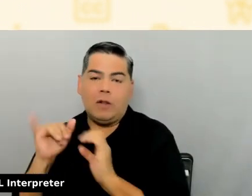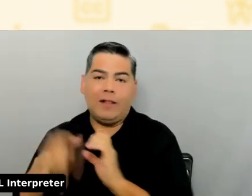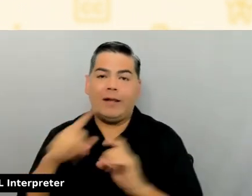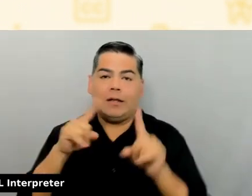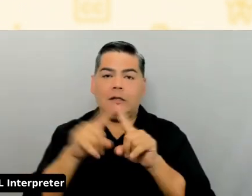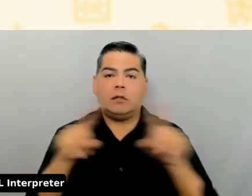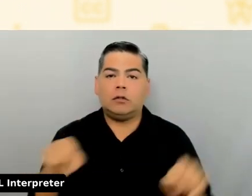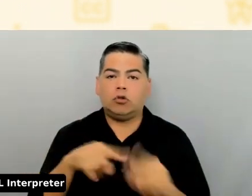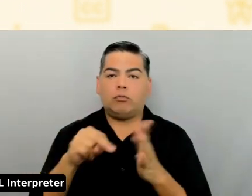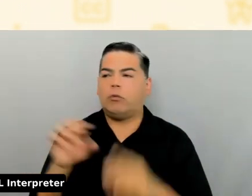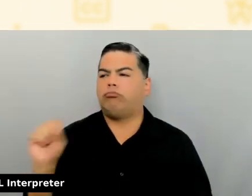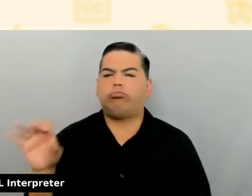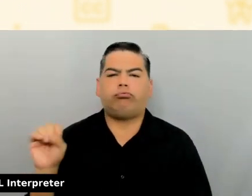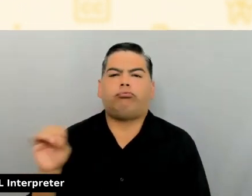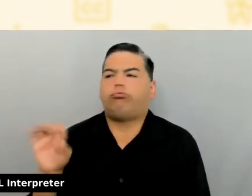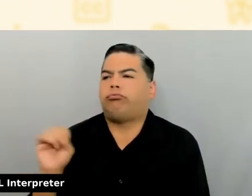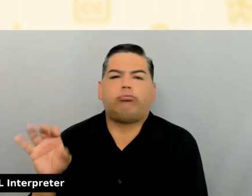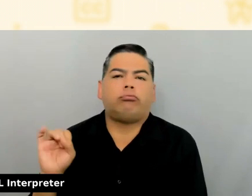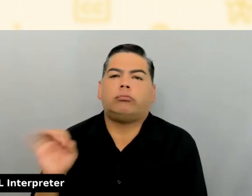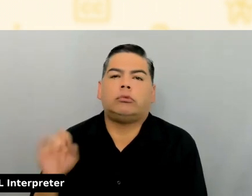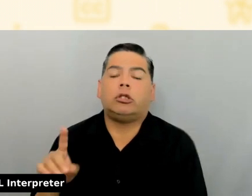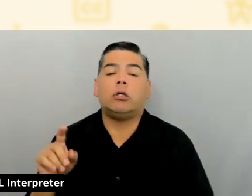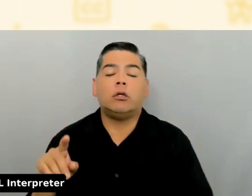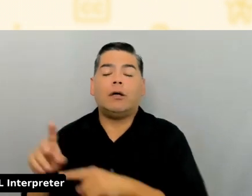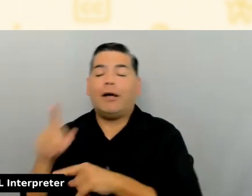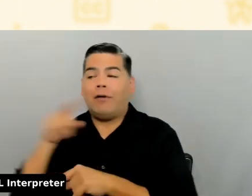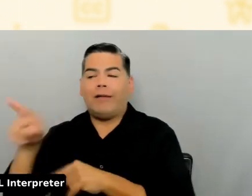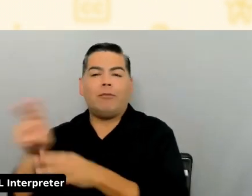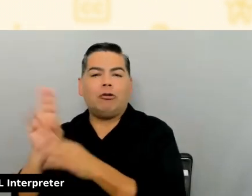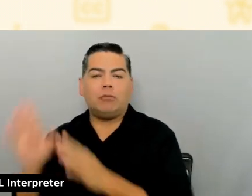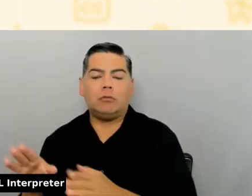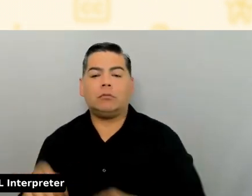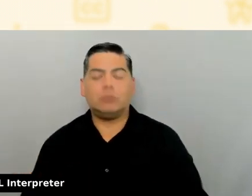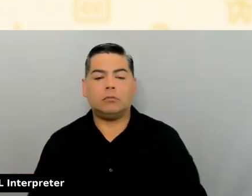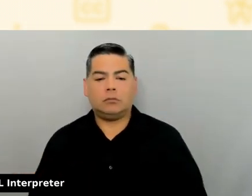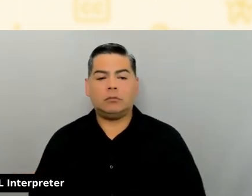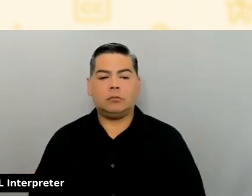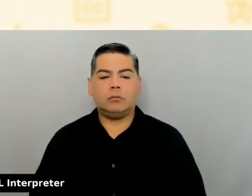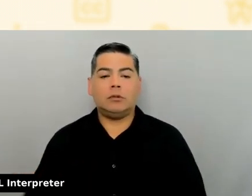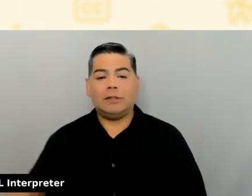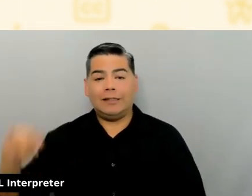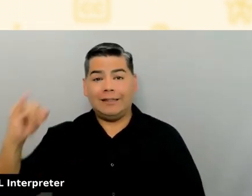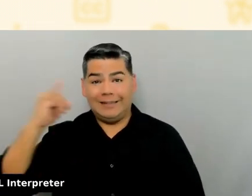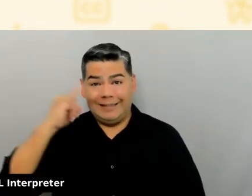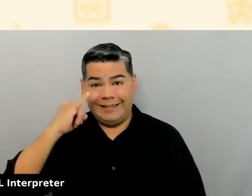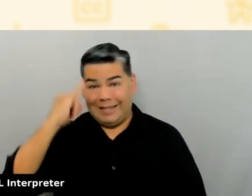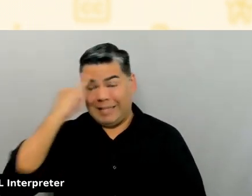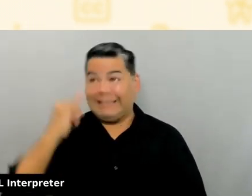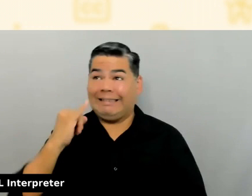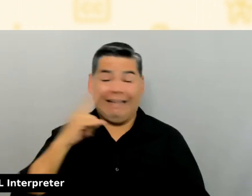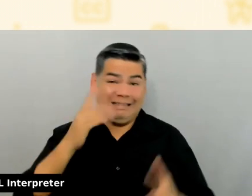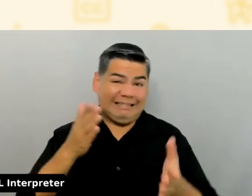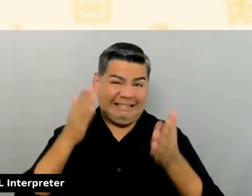readers would present a table to a user. So imagine if it presents it like that,